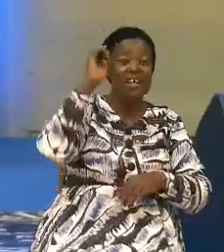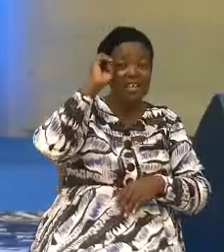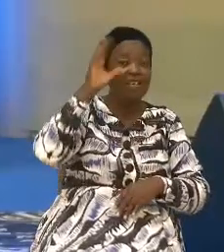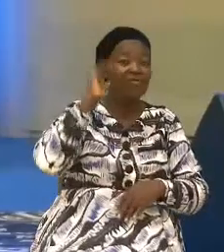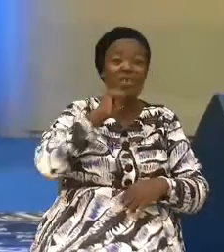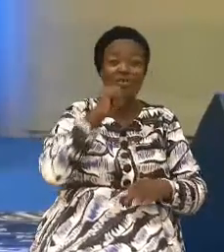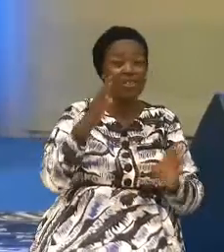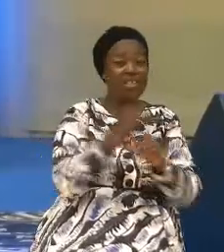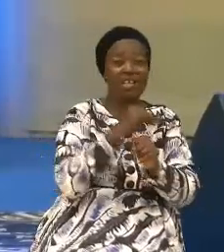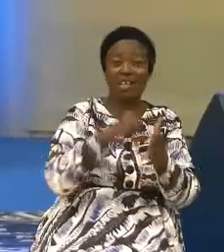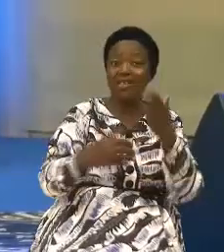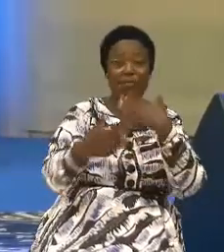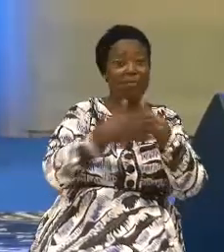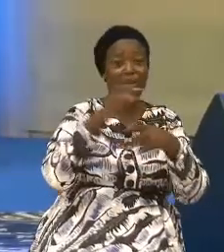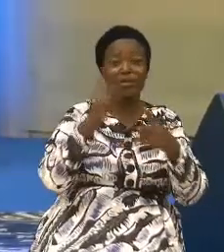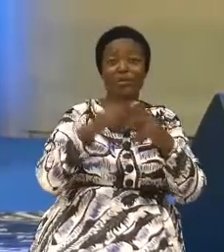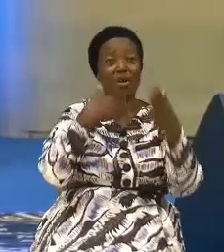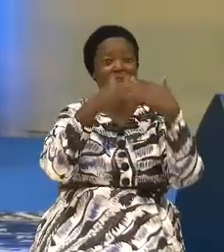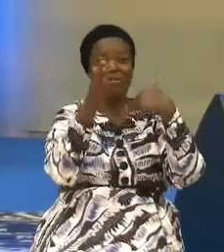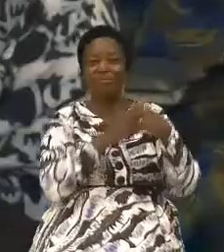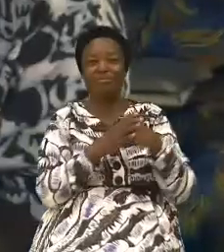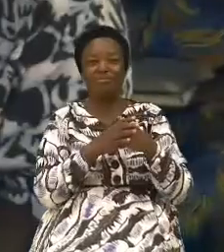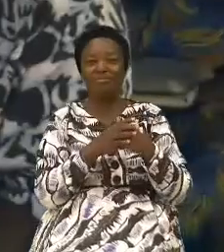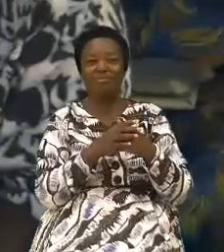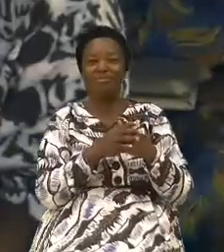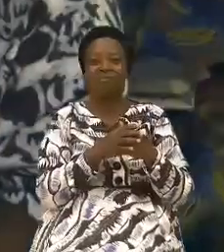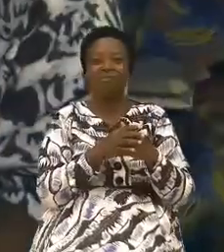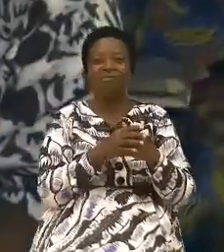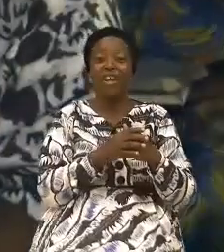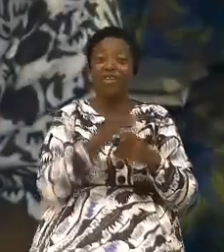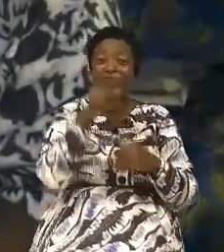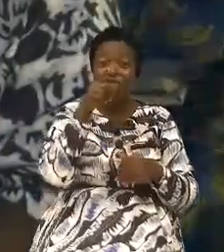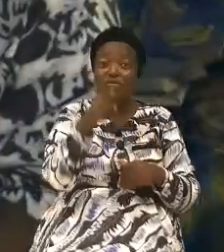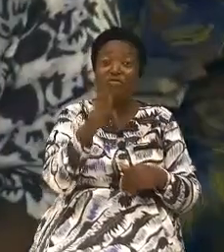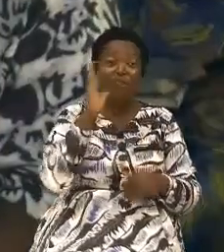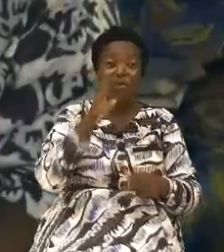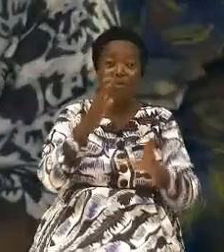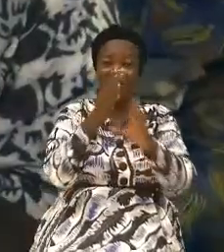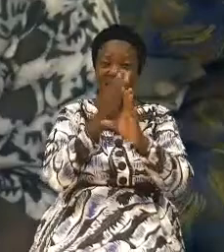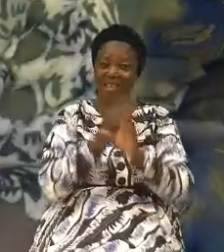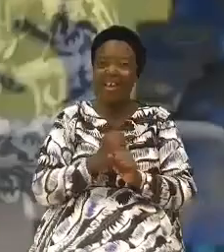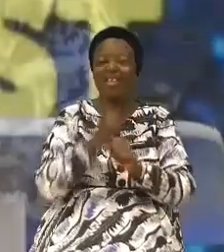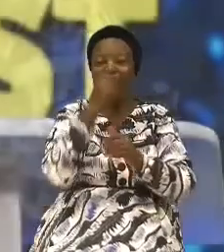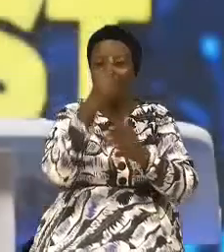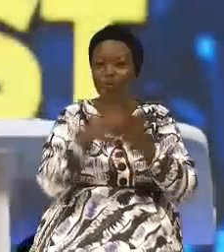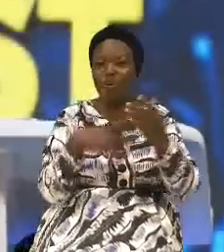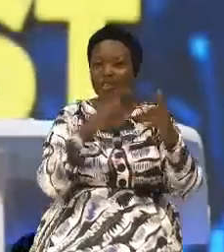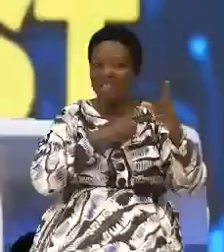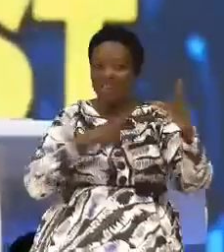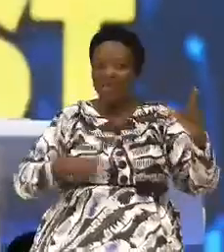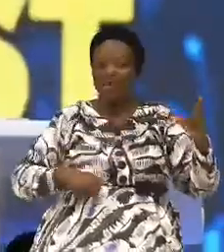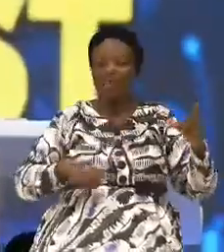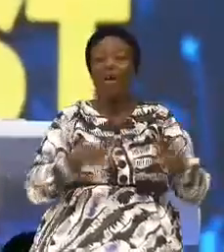it back to heaven. You will get what belongs to you.